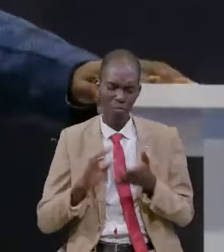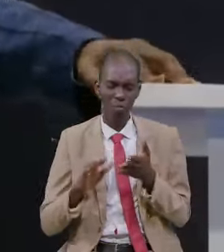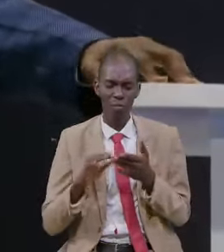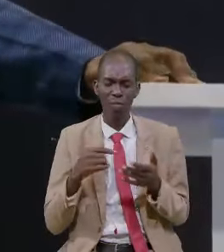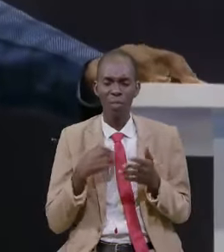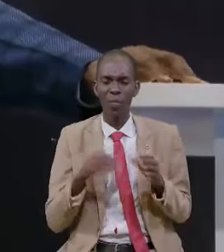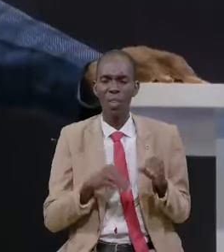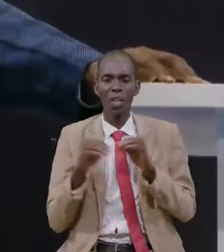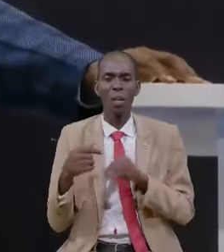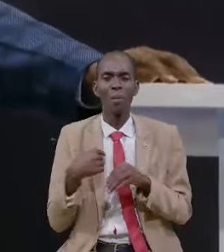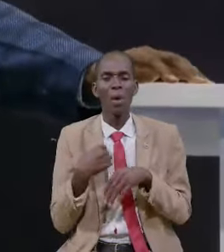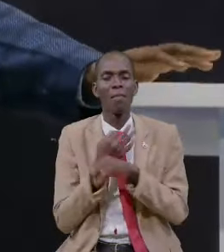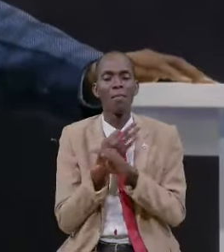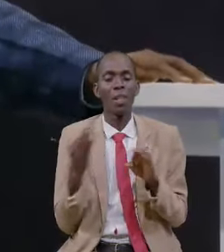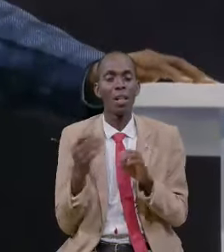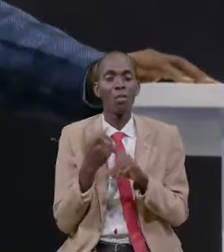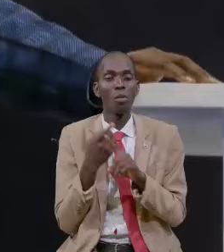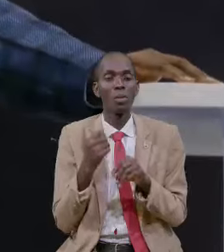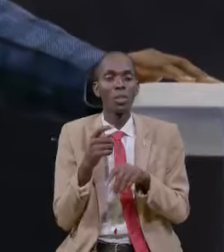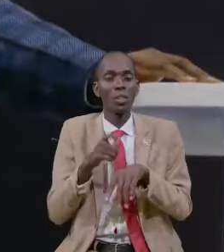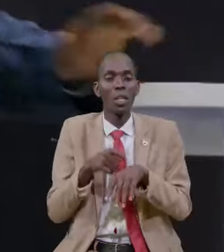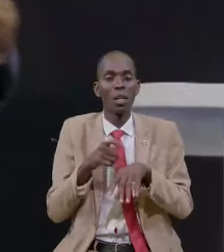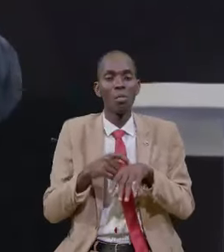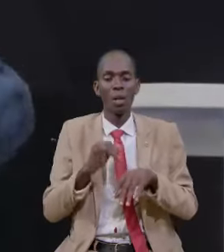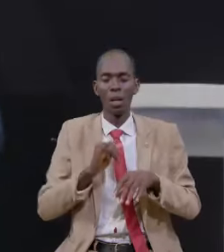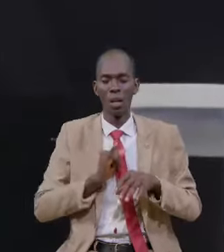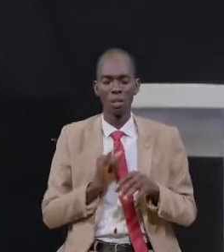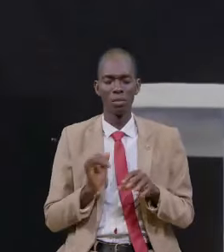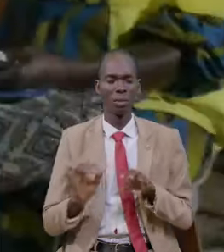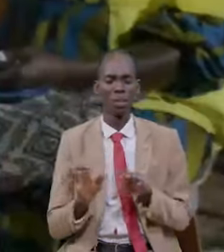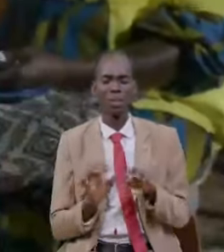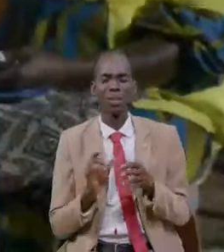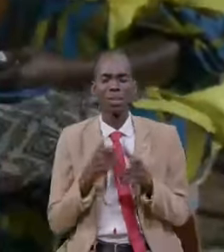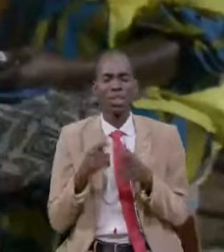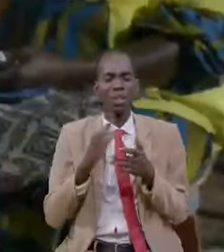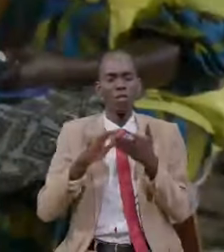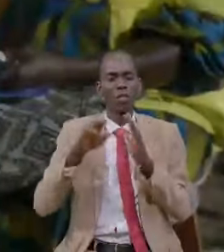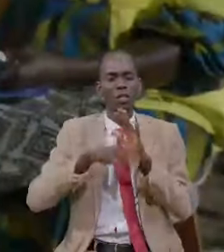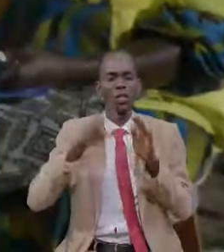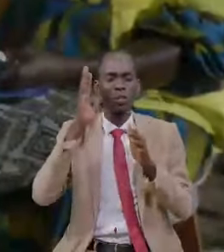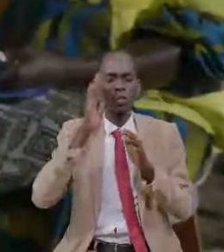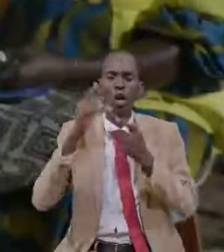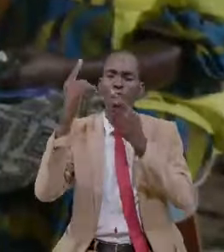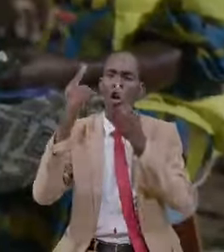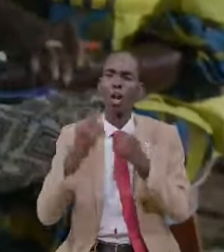you ask, forgiveness will come from heaven. Because